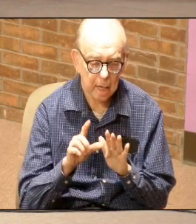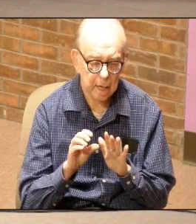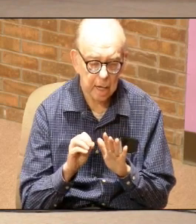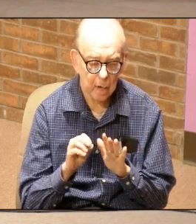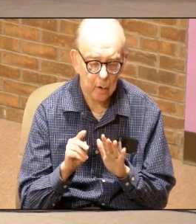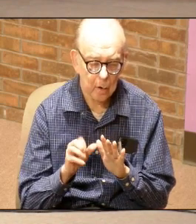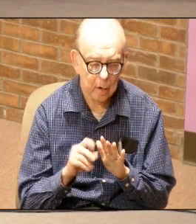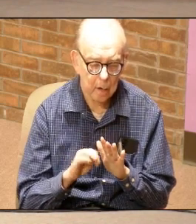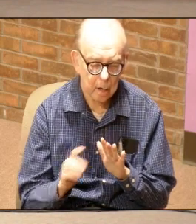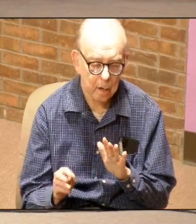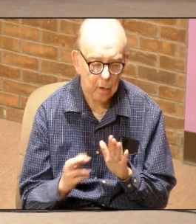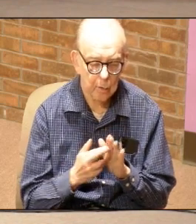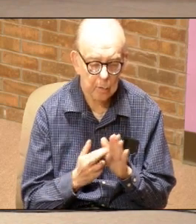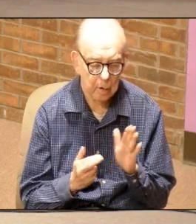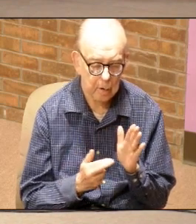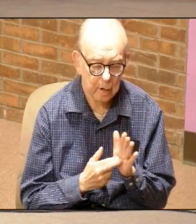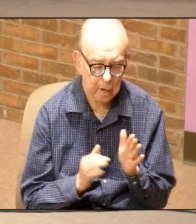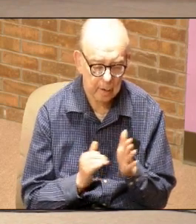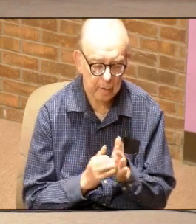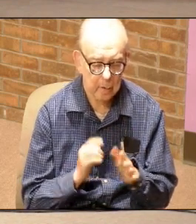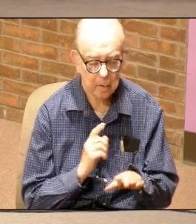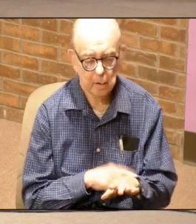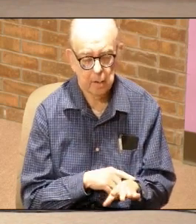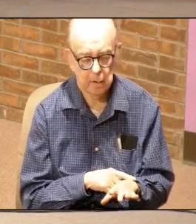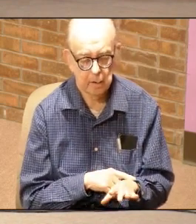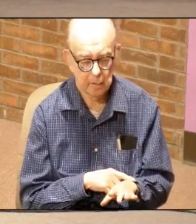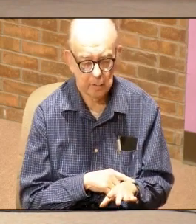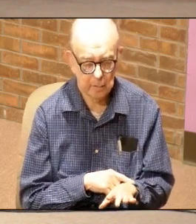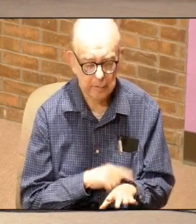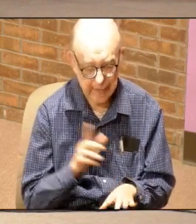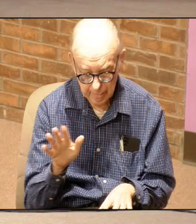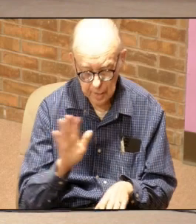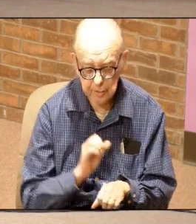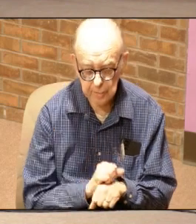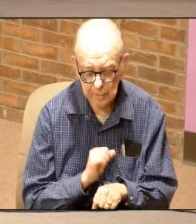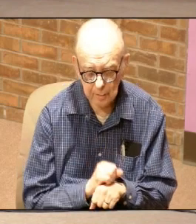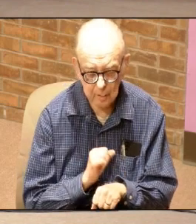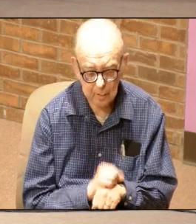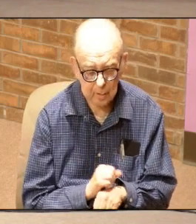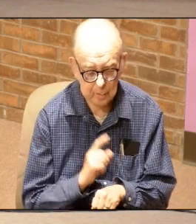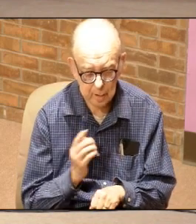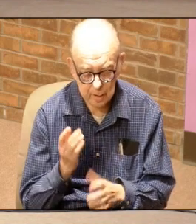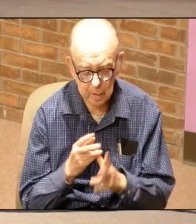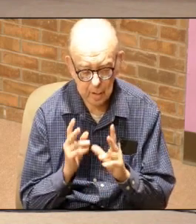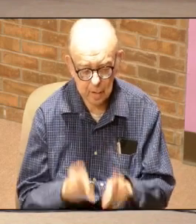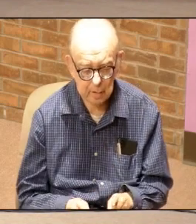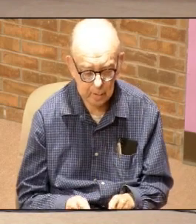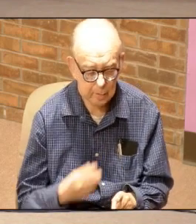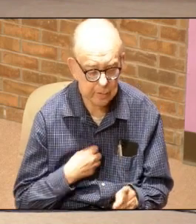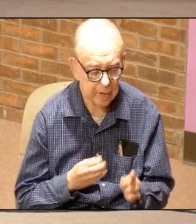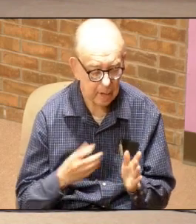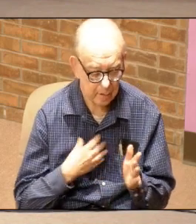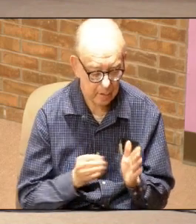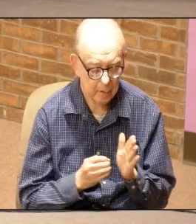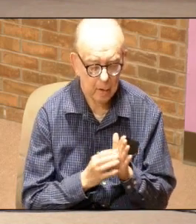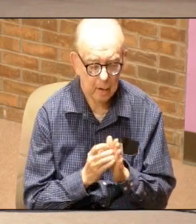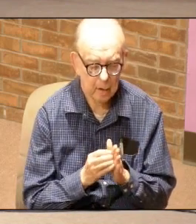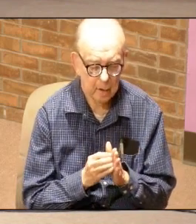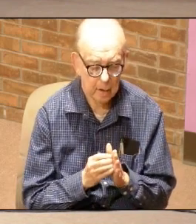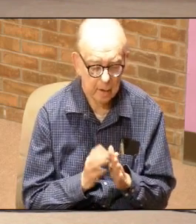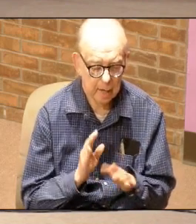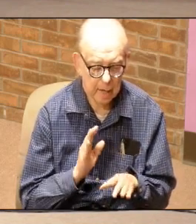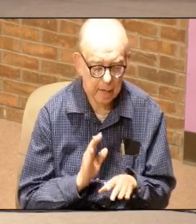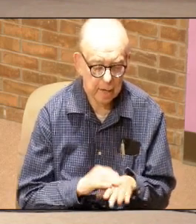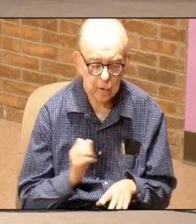And the rule of that time in their traditions was when someone was a leper, they had to call